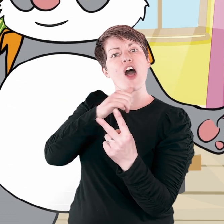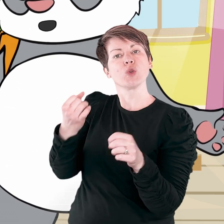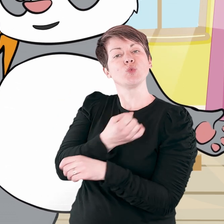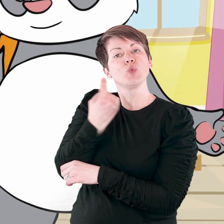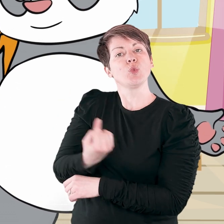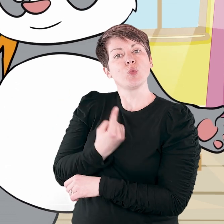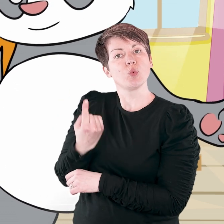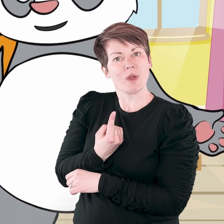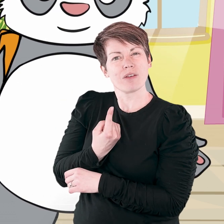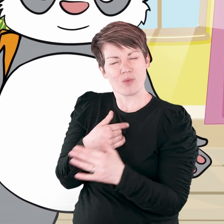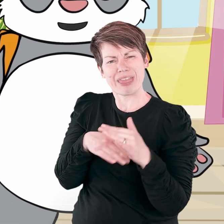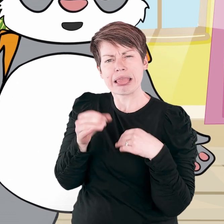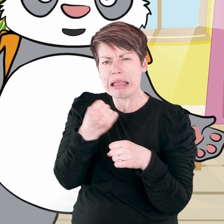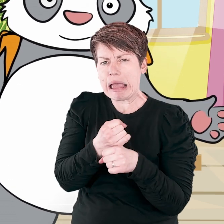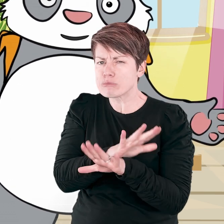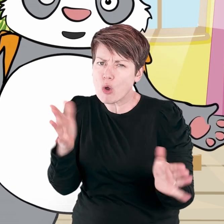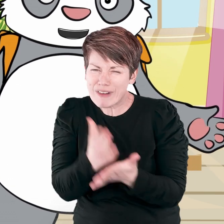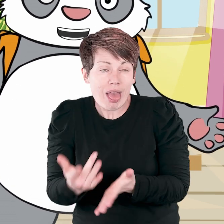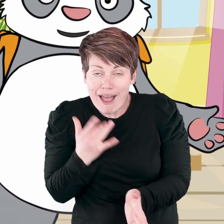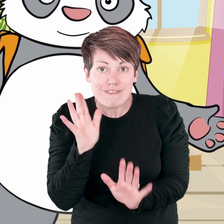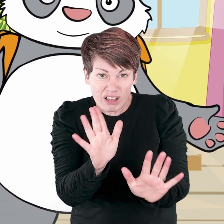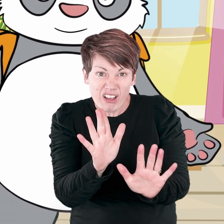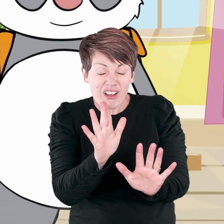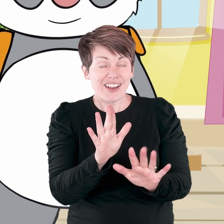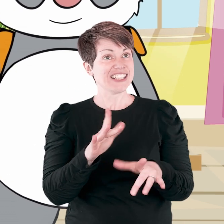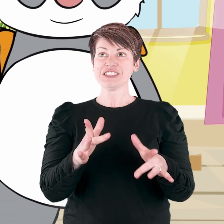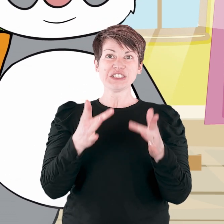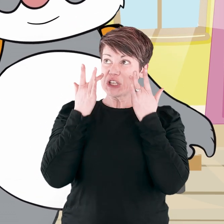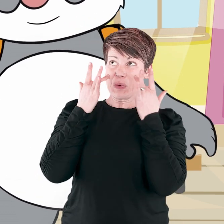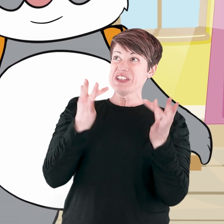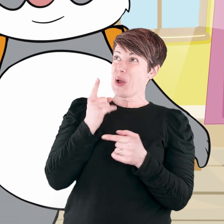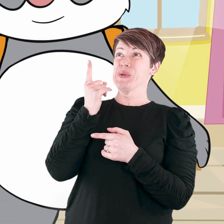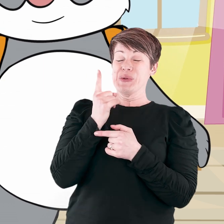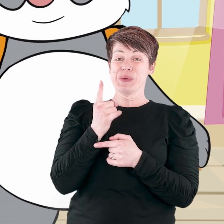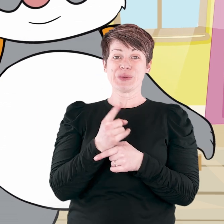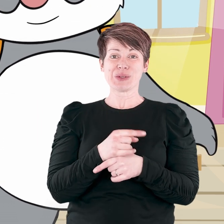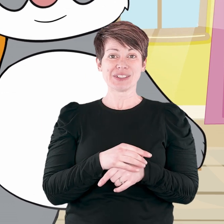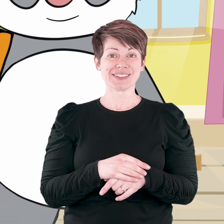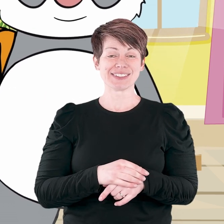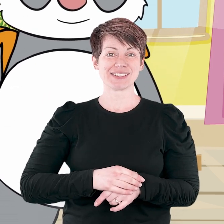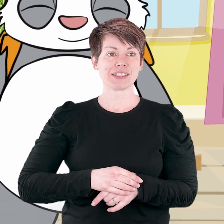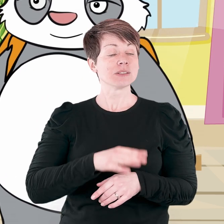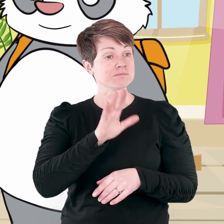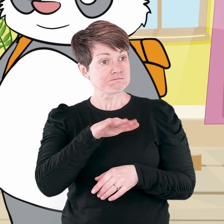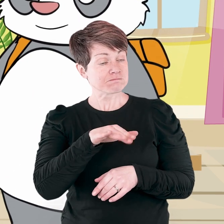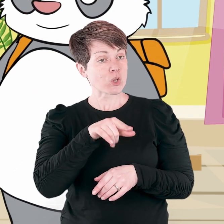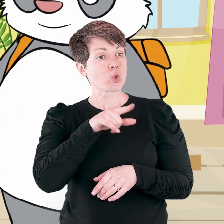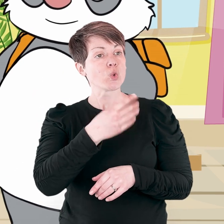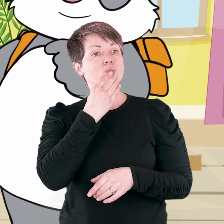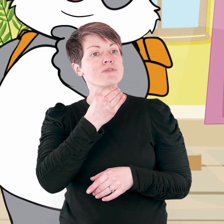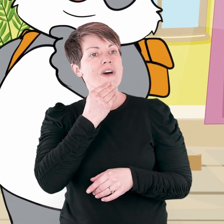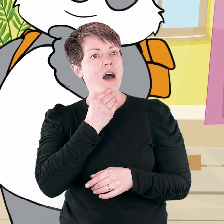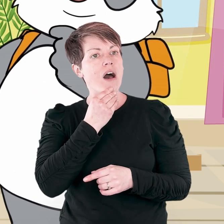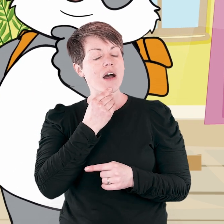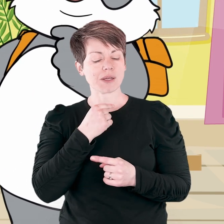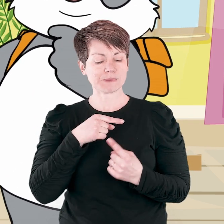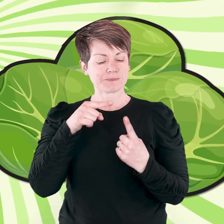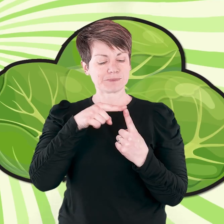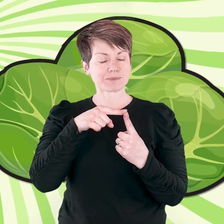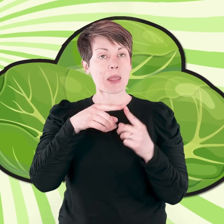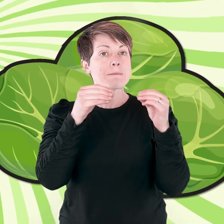rather do. In the game, of course, not in real life. Why don't we show you, Mr. Narrator? Benji, would you